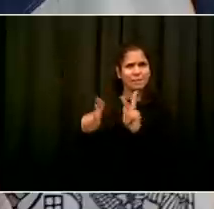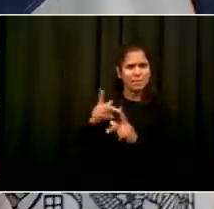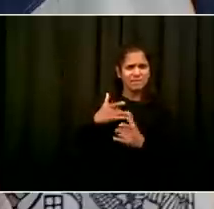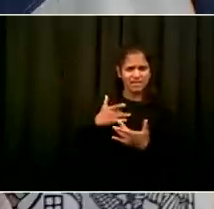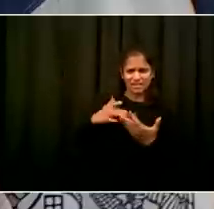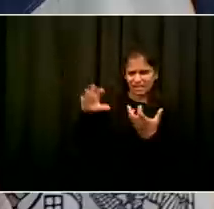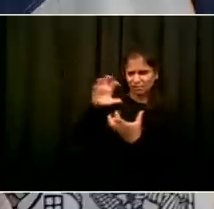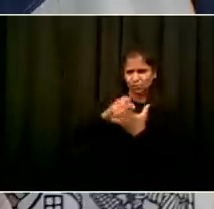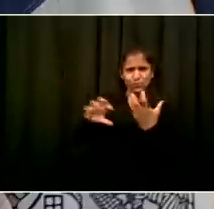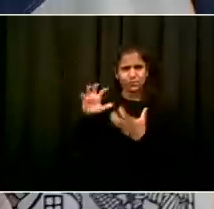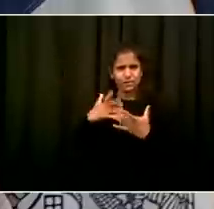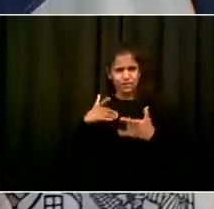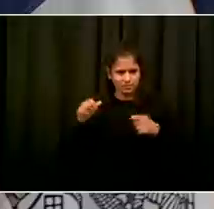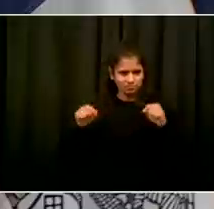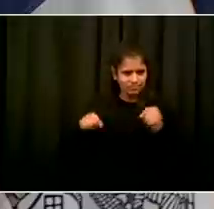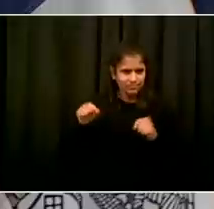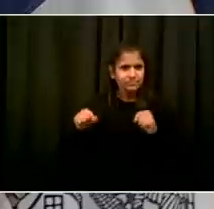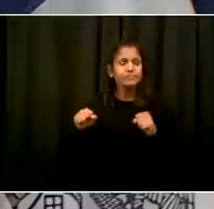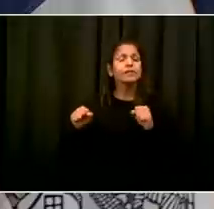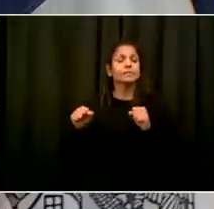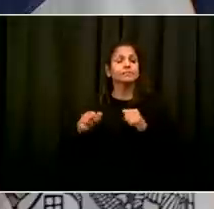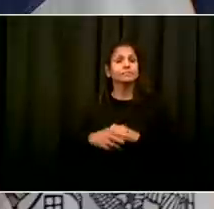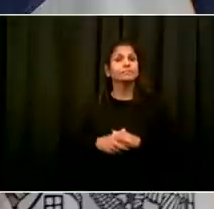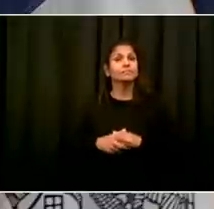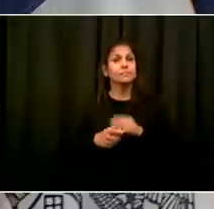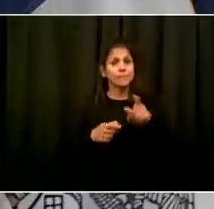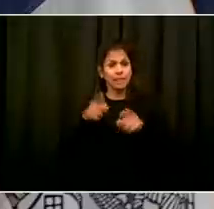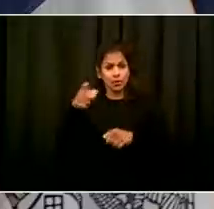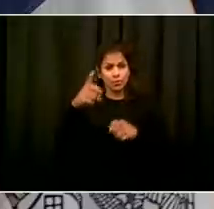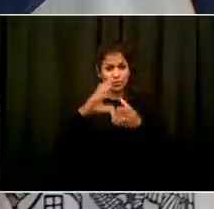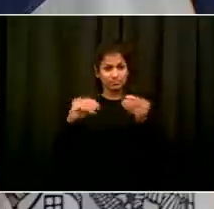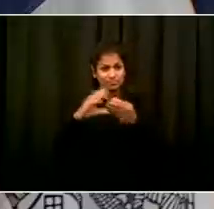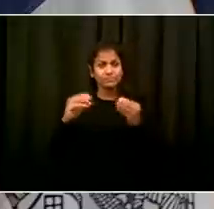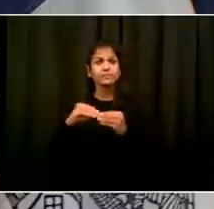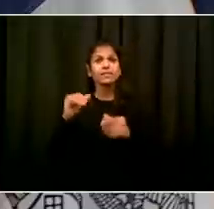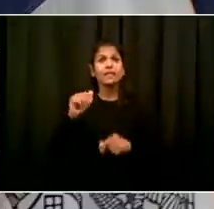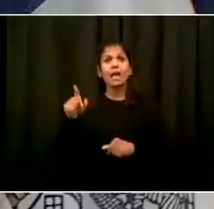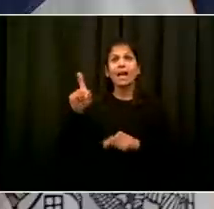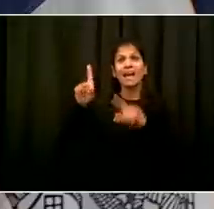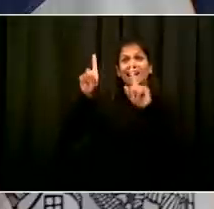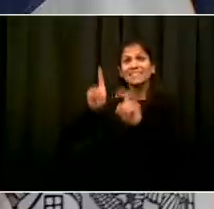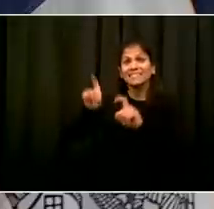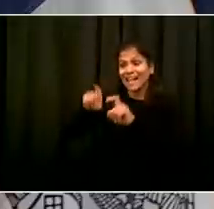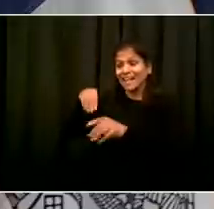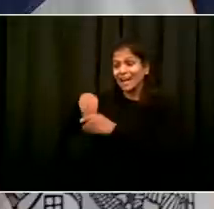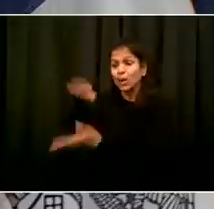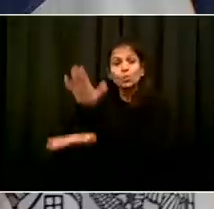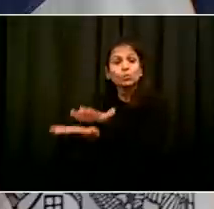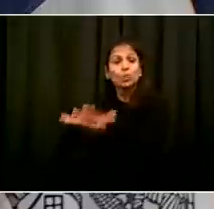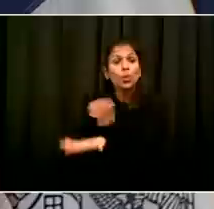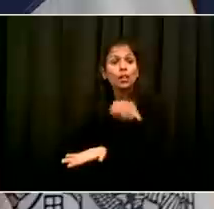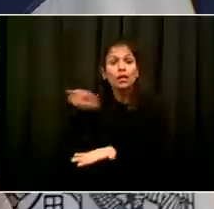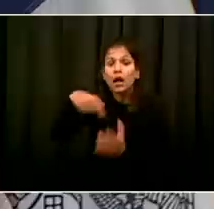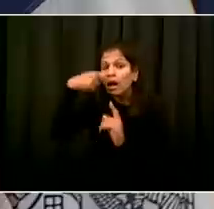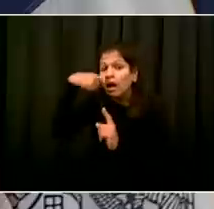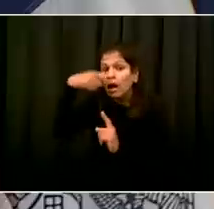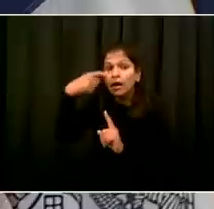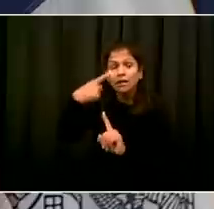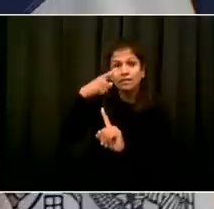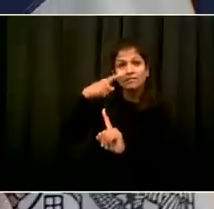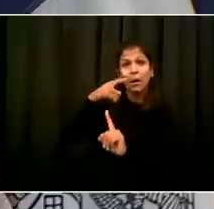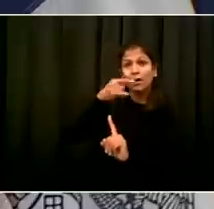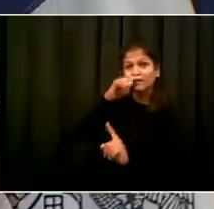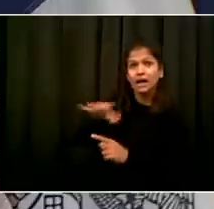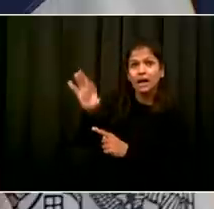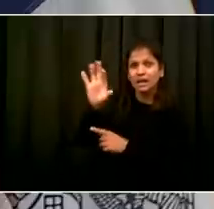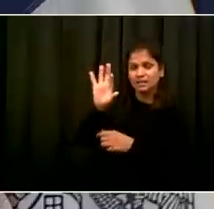testing that had been done at schools that are in the cluster zip codes. Part of what the governor said yesterday was